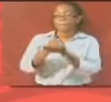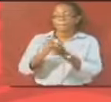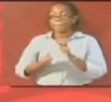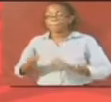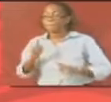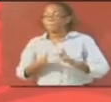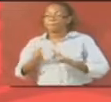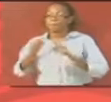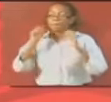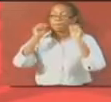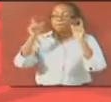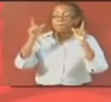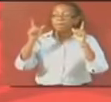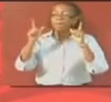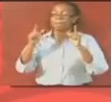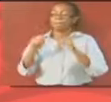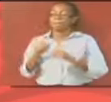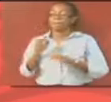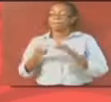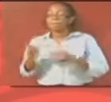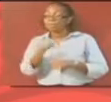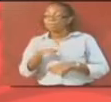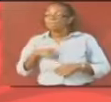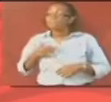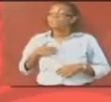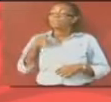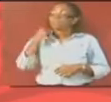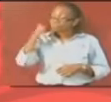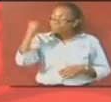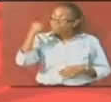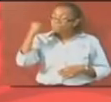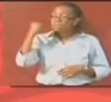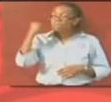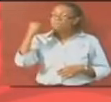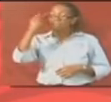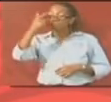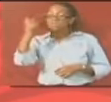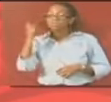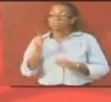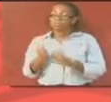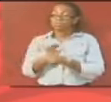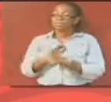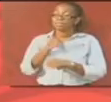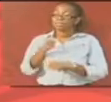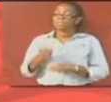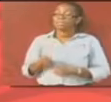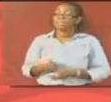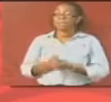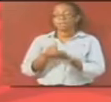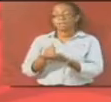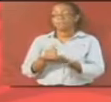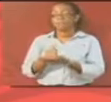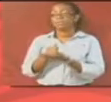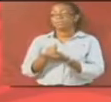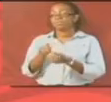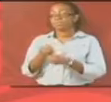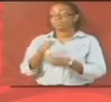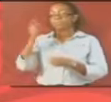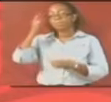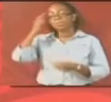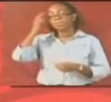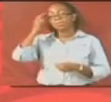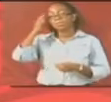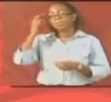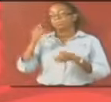those stresses, the toll pandemics can take on our mental health, and where they can get help if they need to, and how to